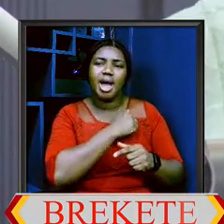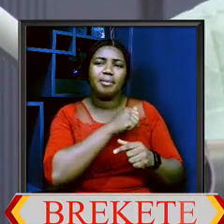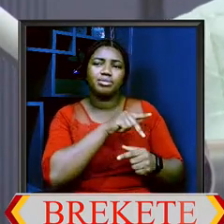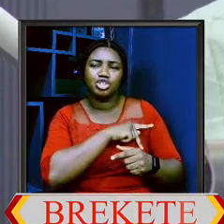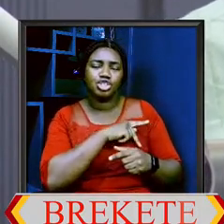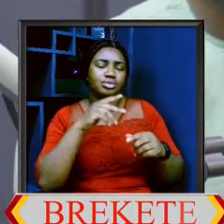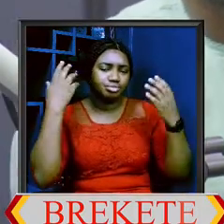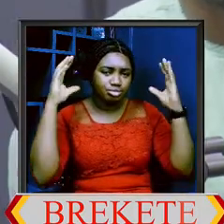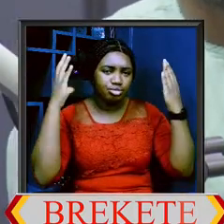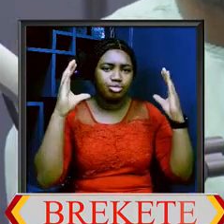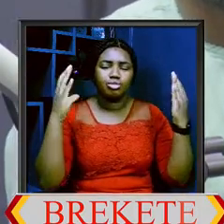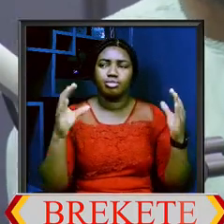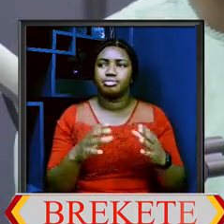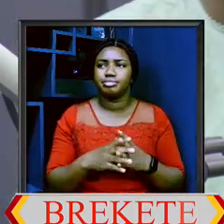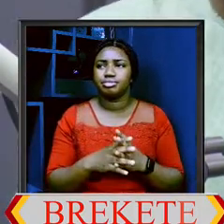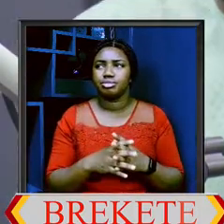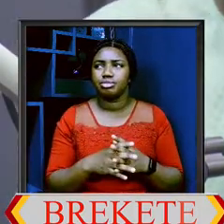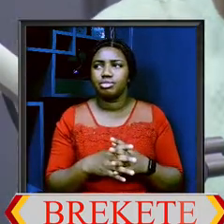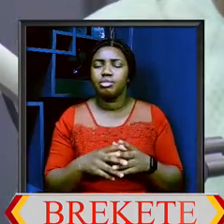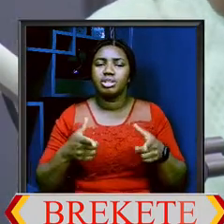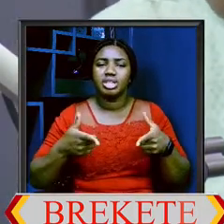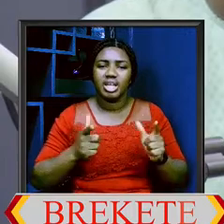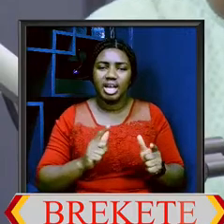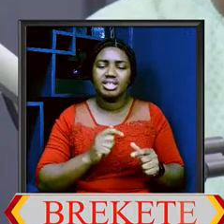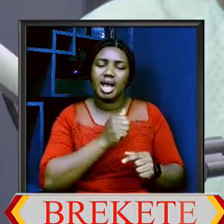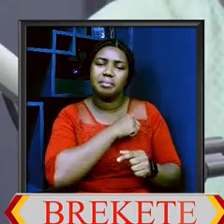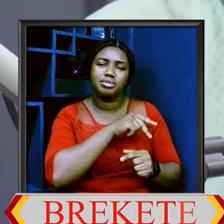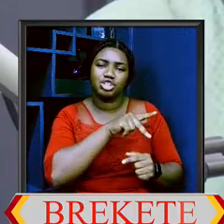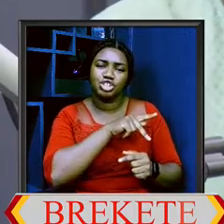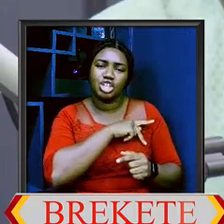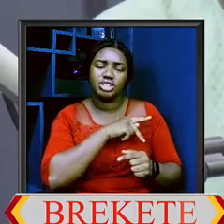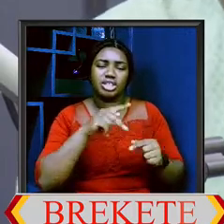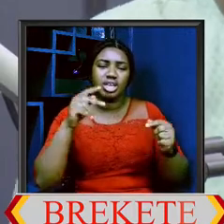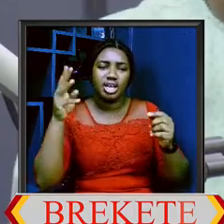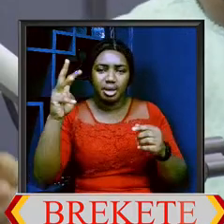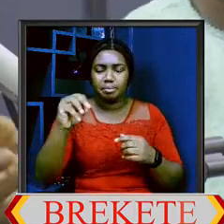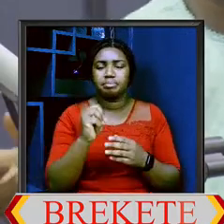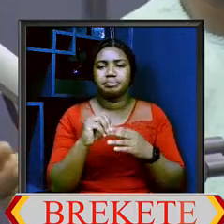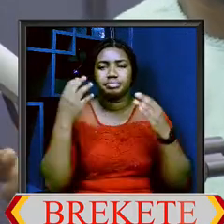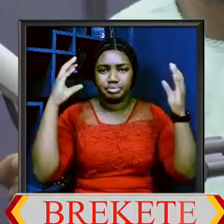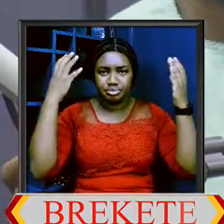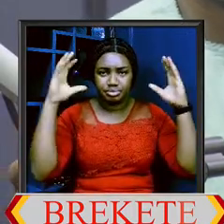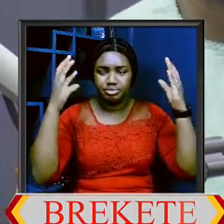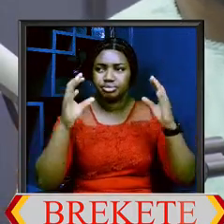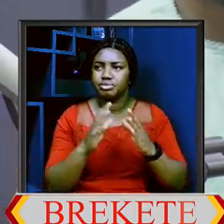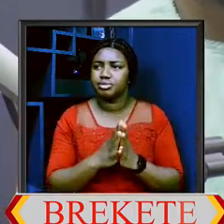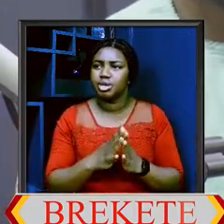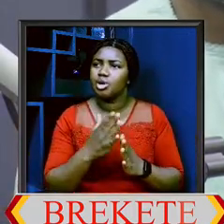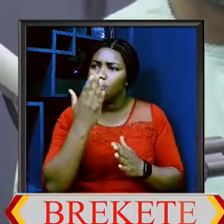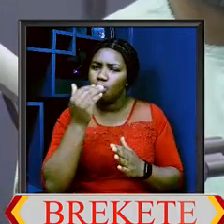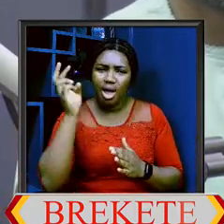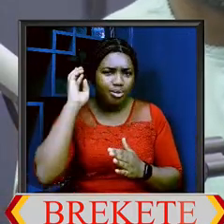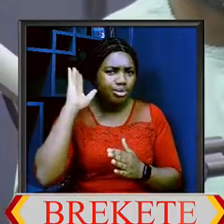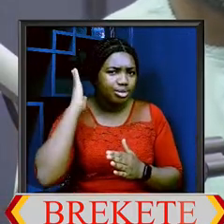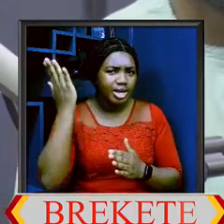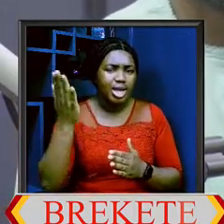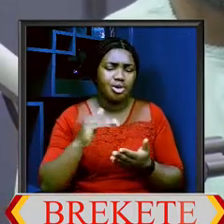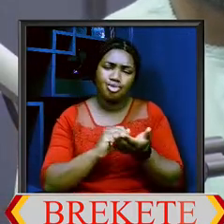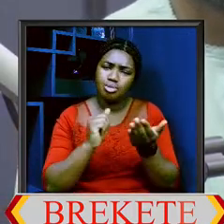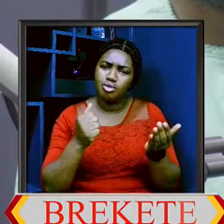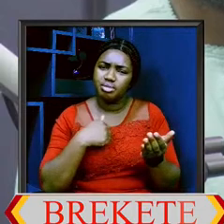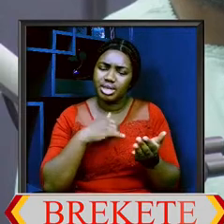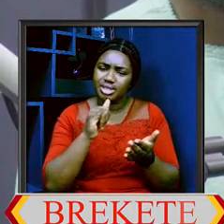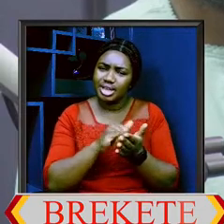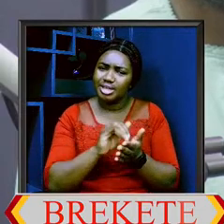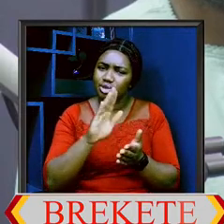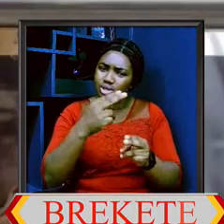colus colum yes sir let's appreciate him so why would they remove me that our names are